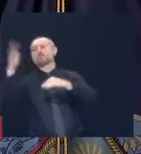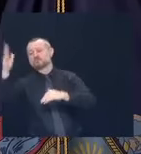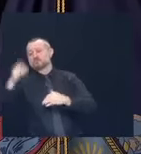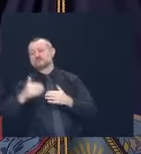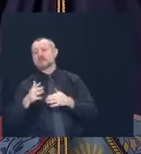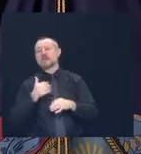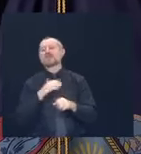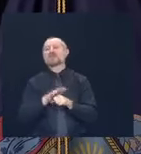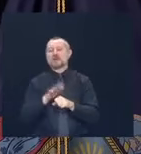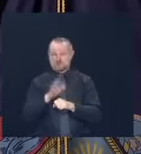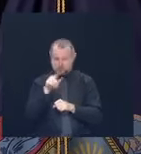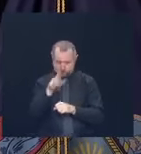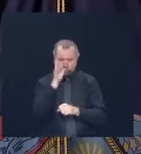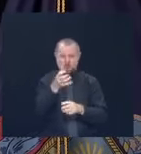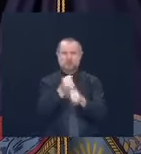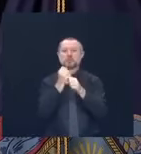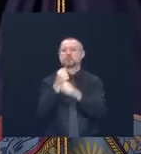mass,